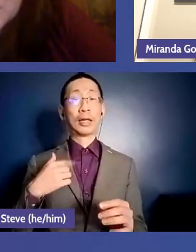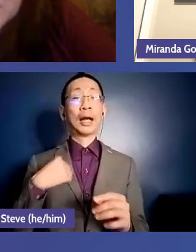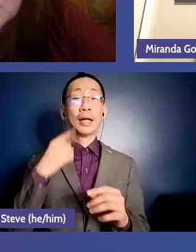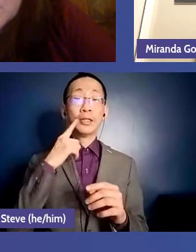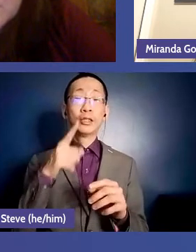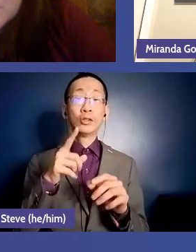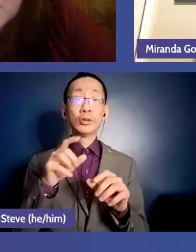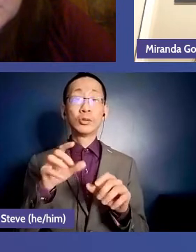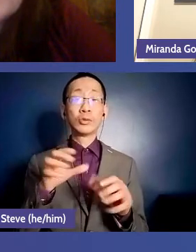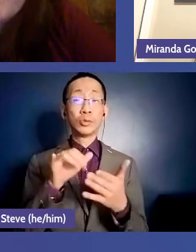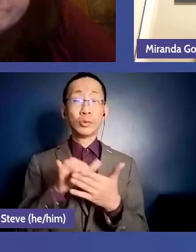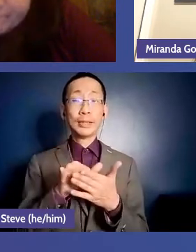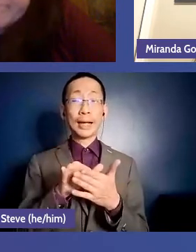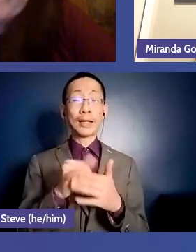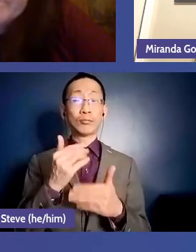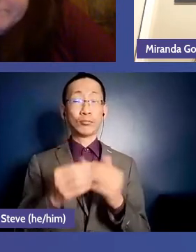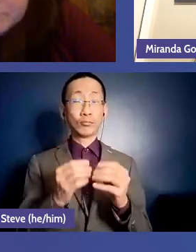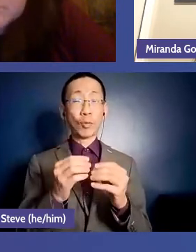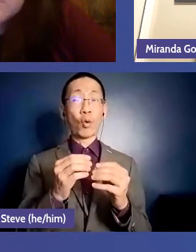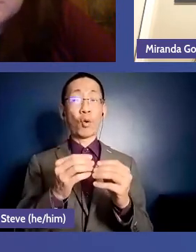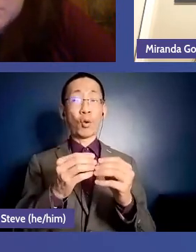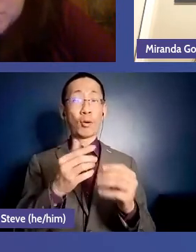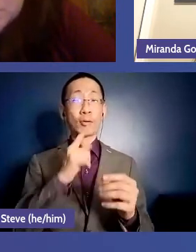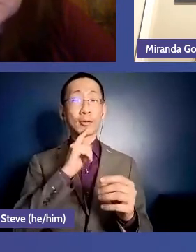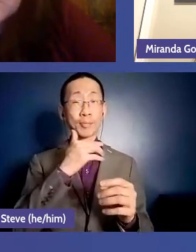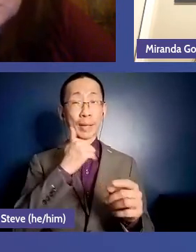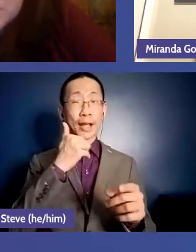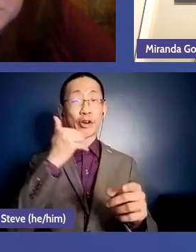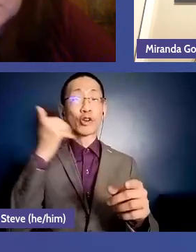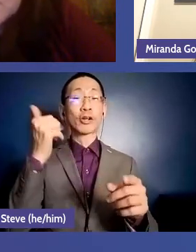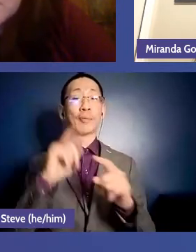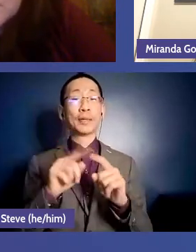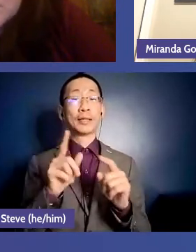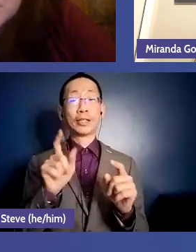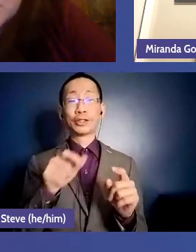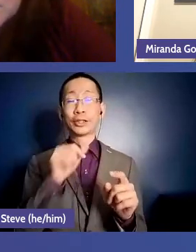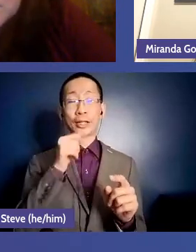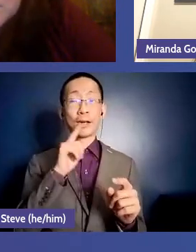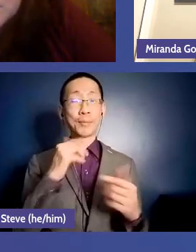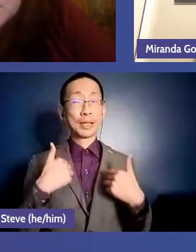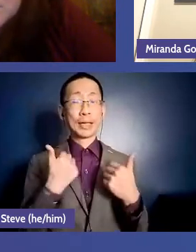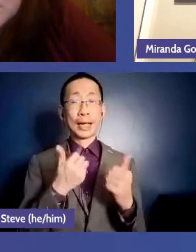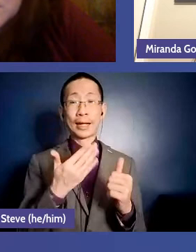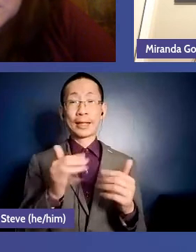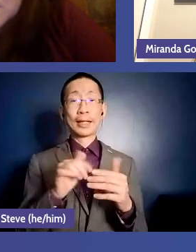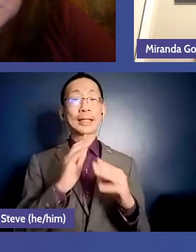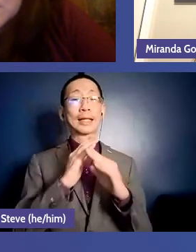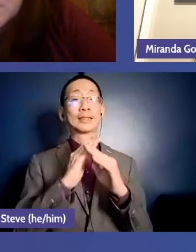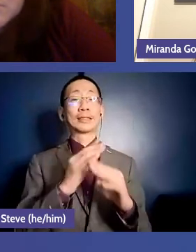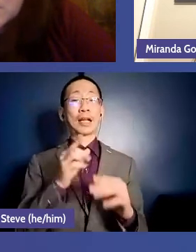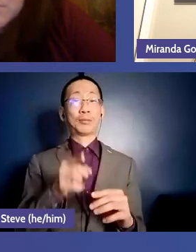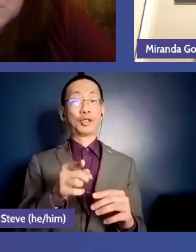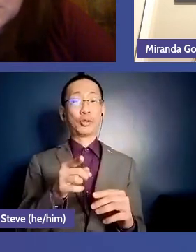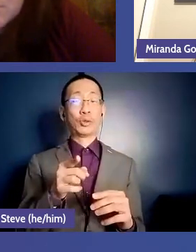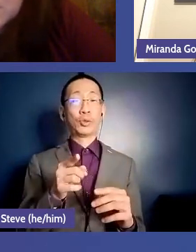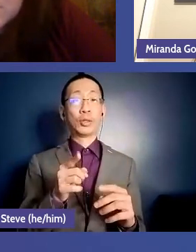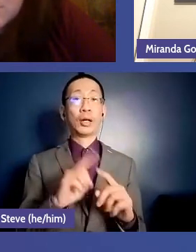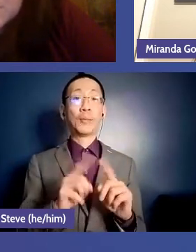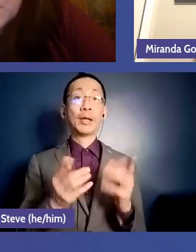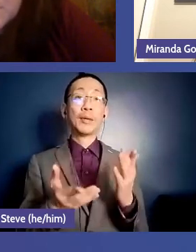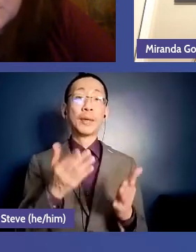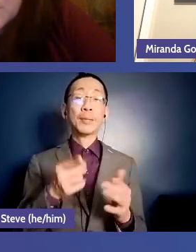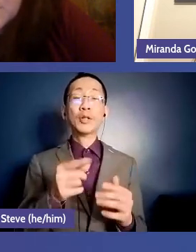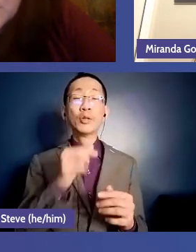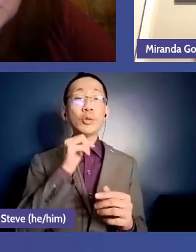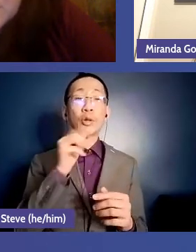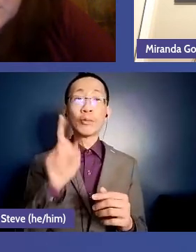it the more you do it, but there shouldn't be anything that really stops you. But maybe you don't